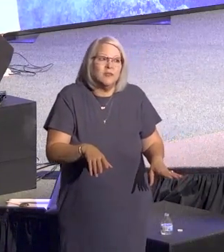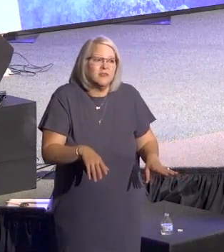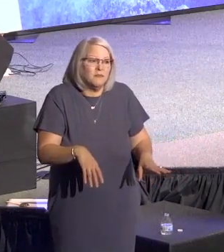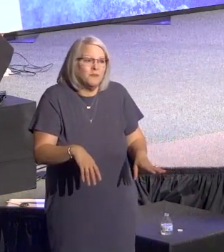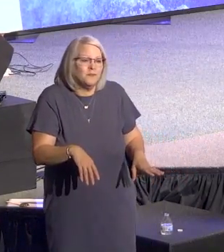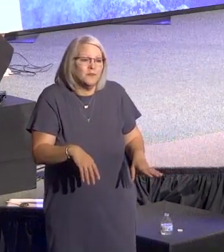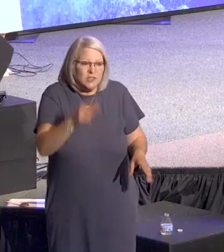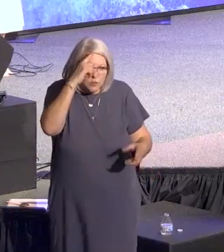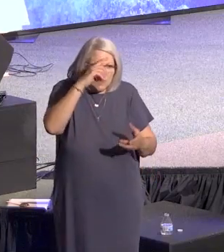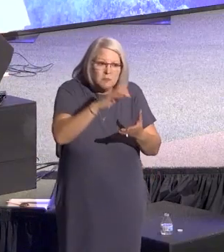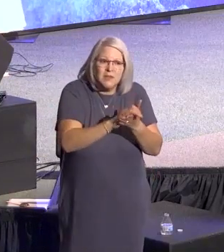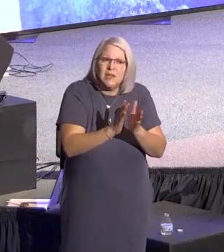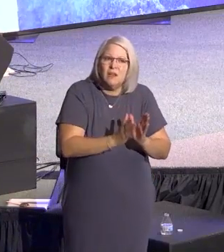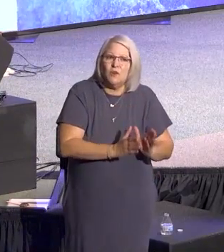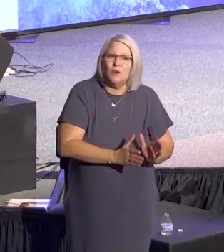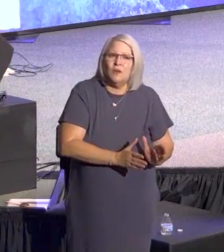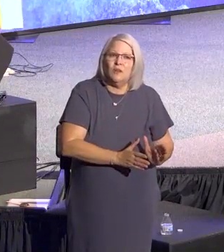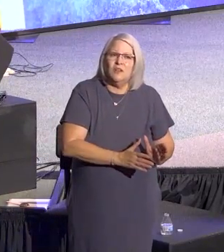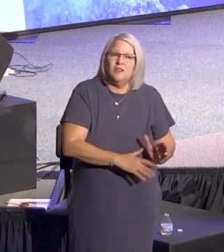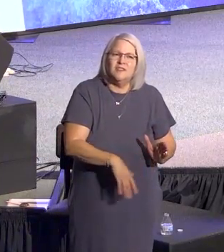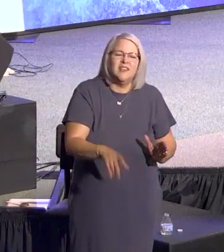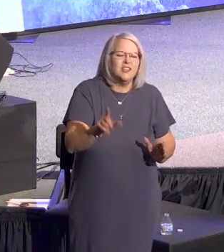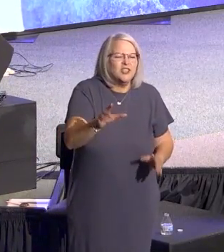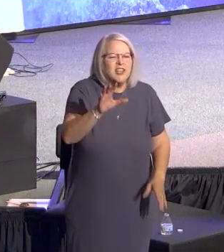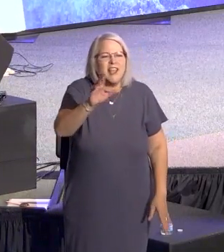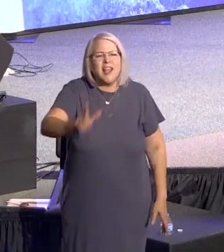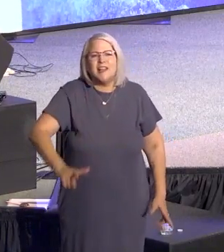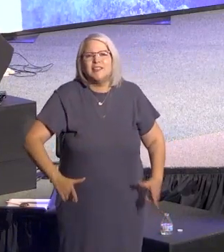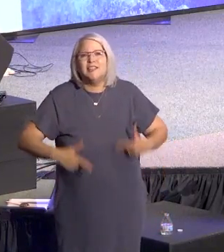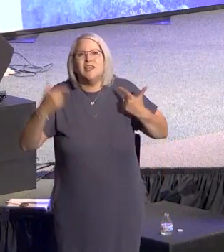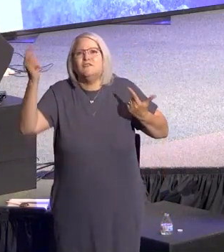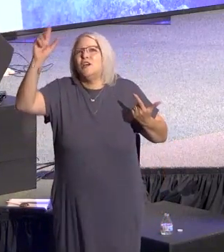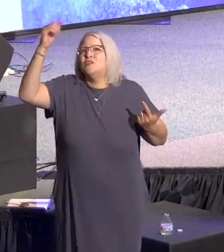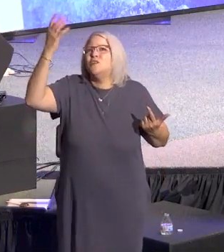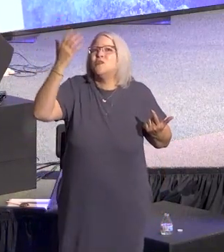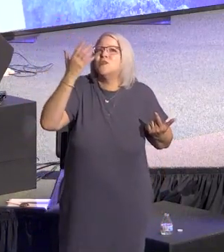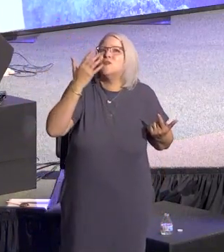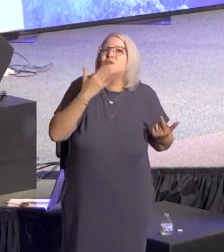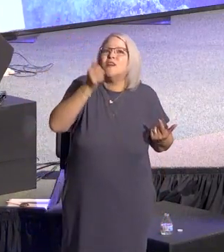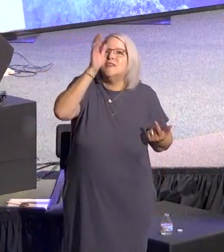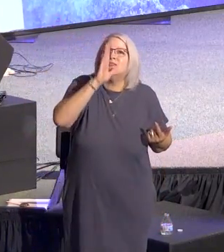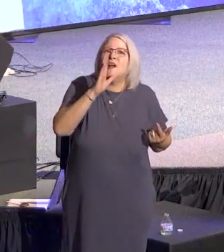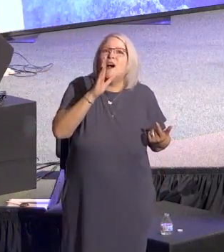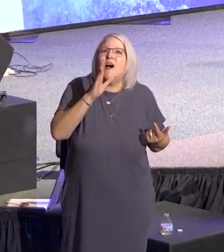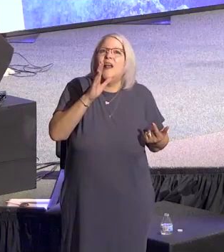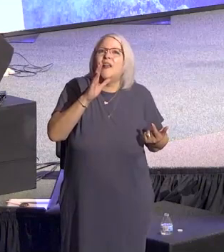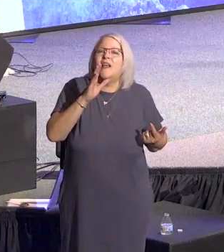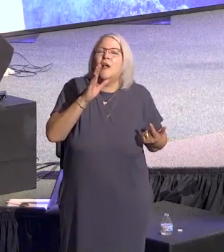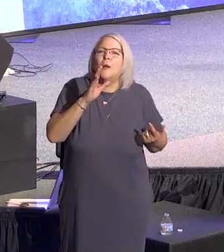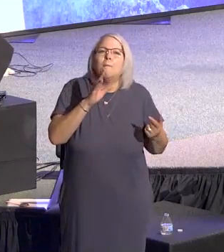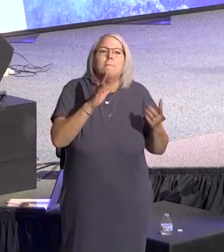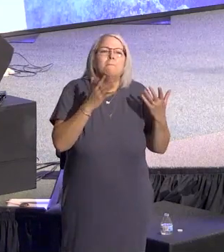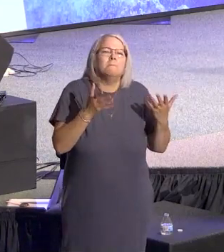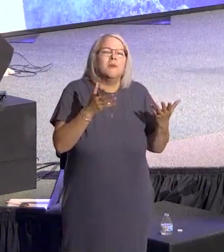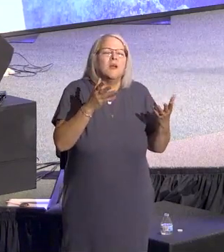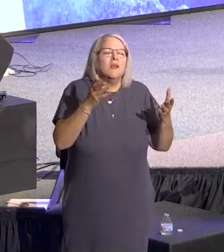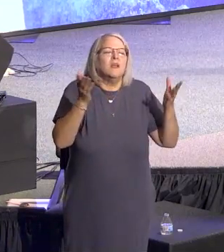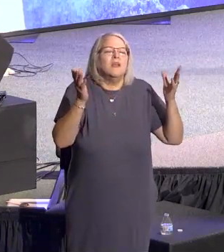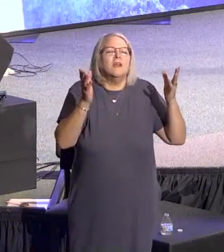she was a believer. She lived under the grace of God. She knew Jesus. And when